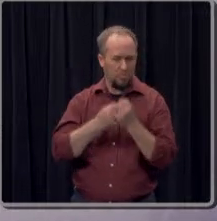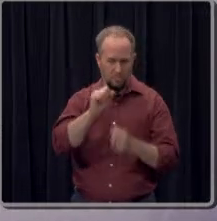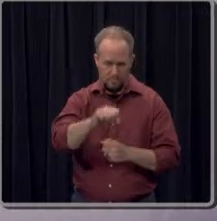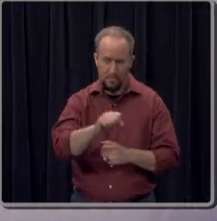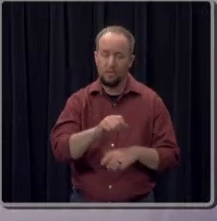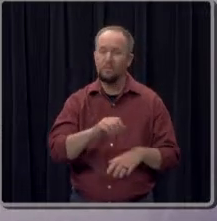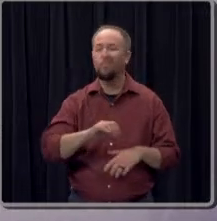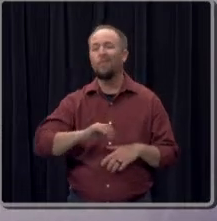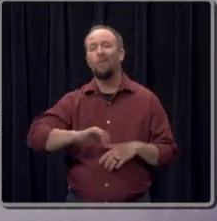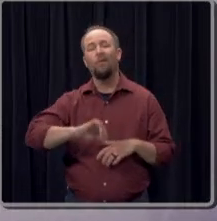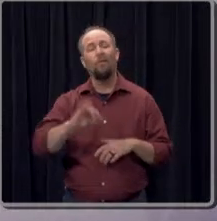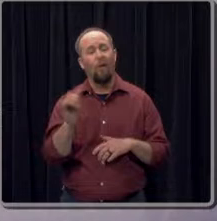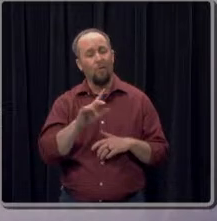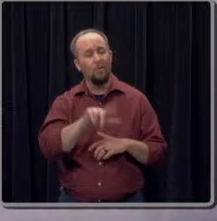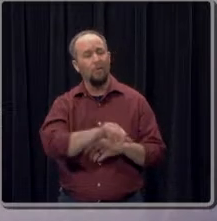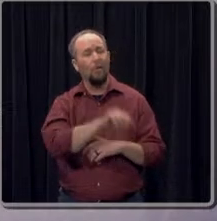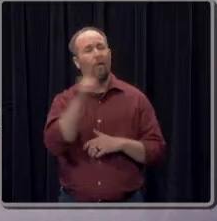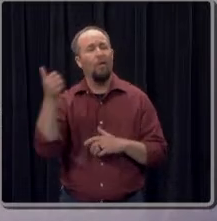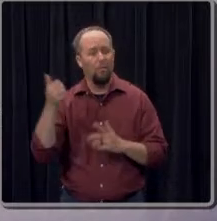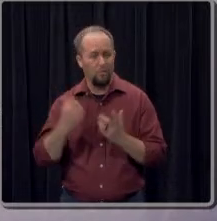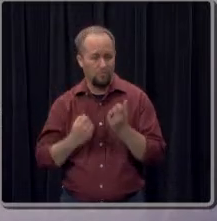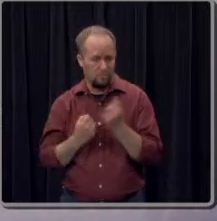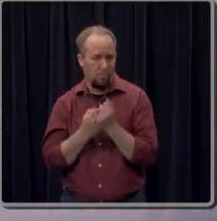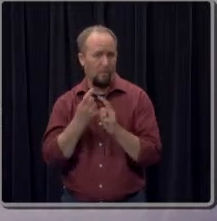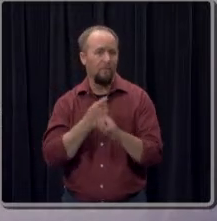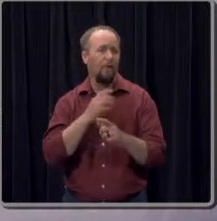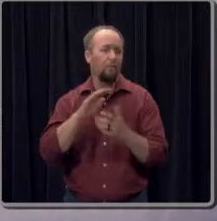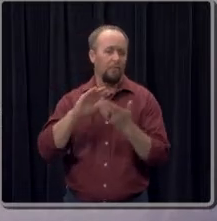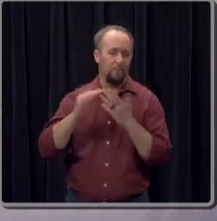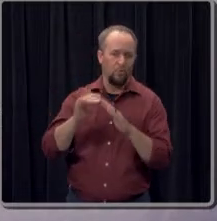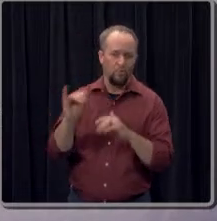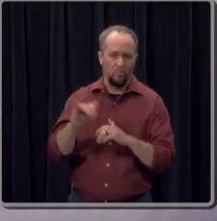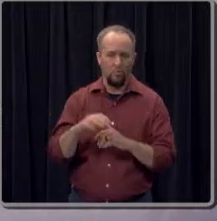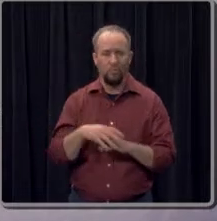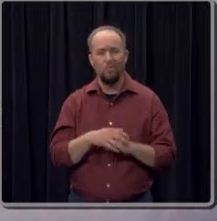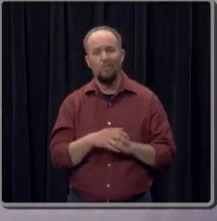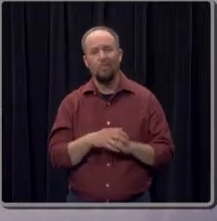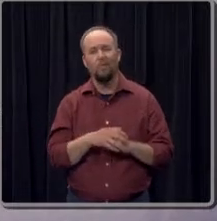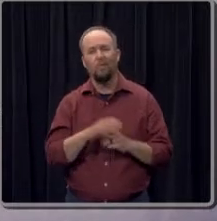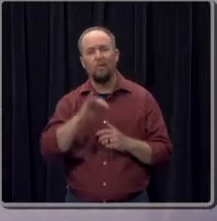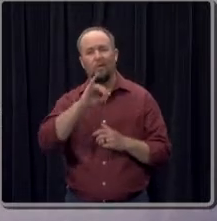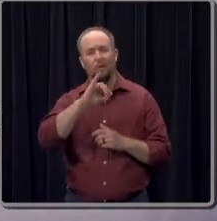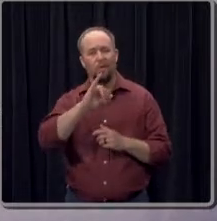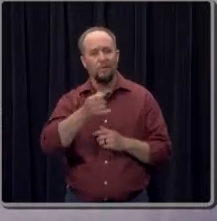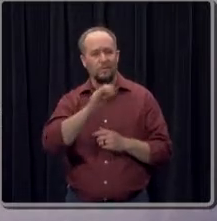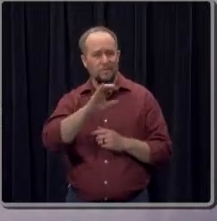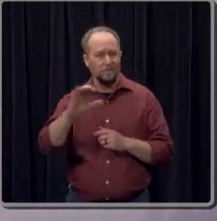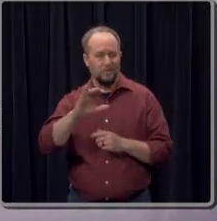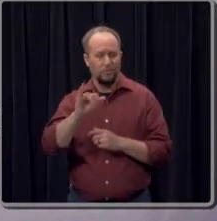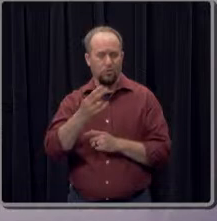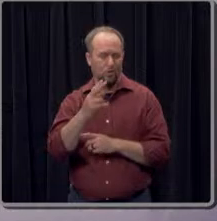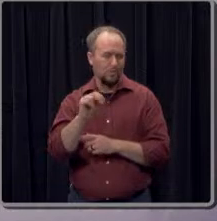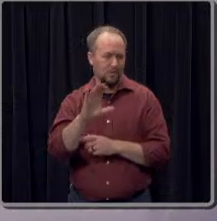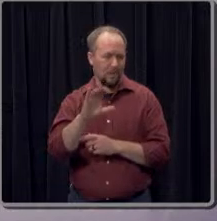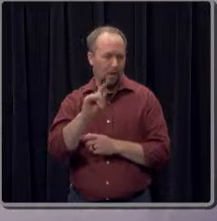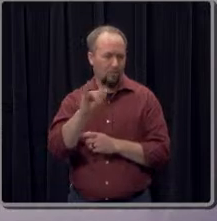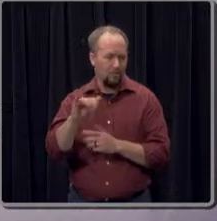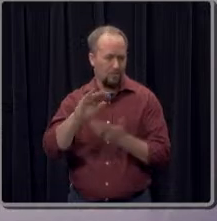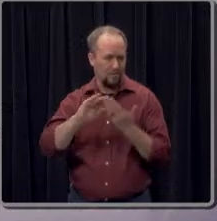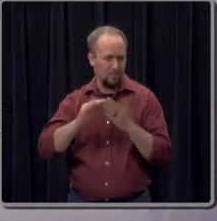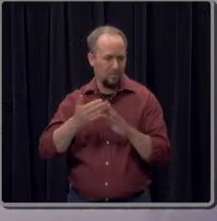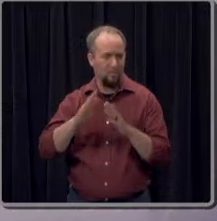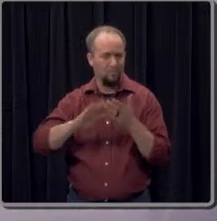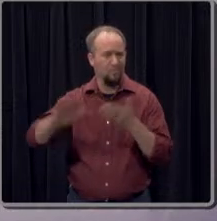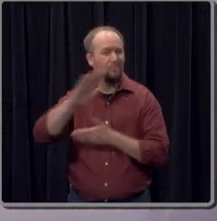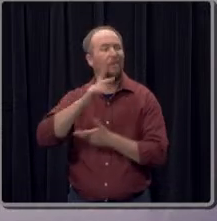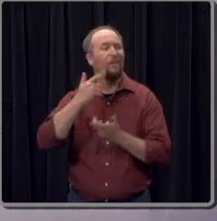lots of support from other places in the community. Johnson County Community College is a big partner. We have our student teachers come from